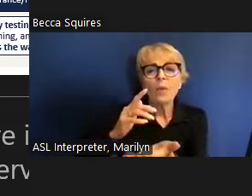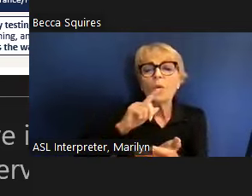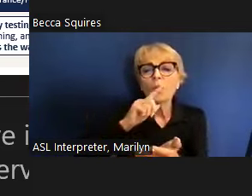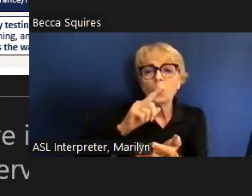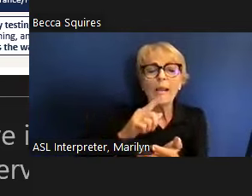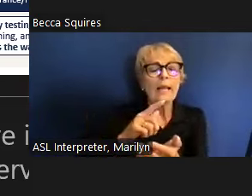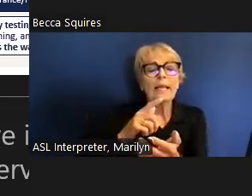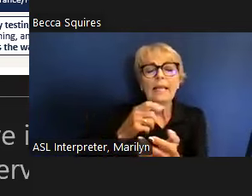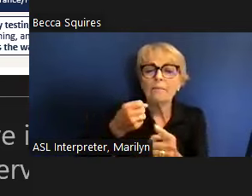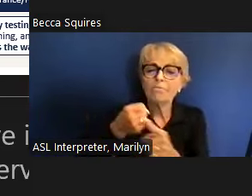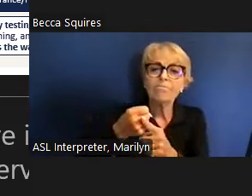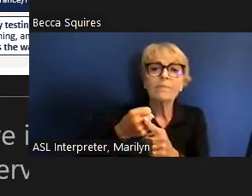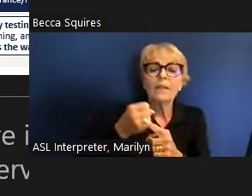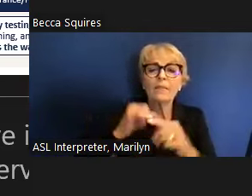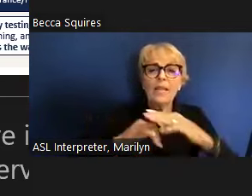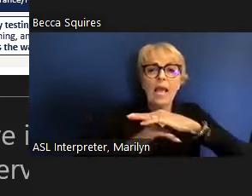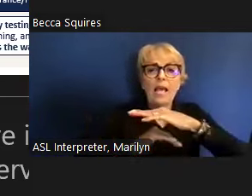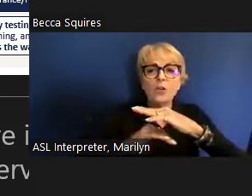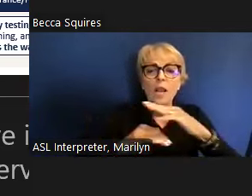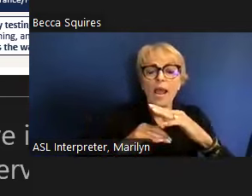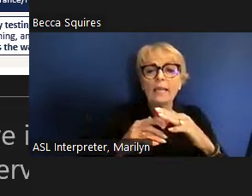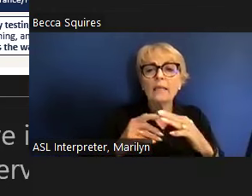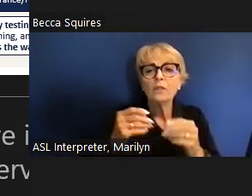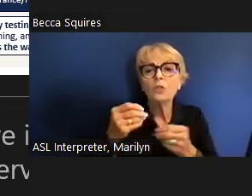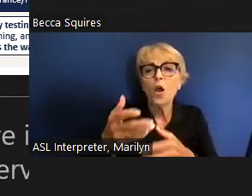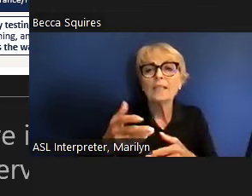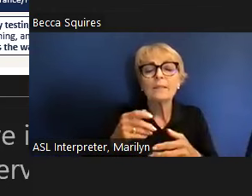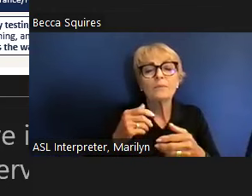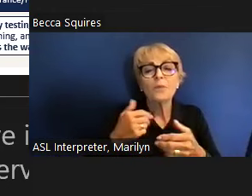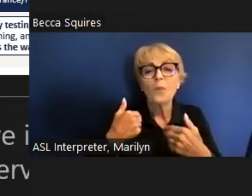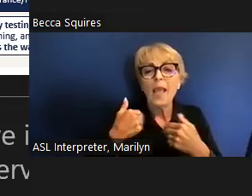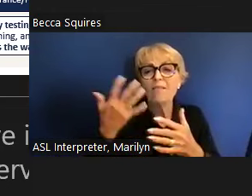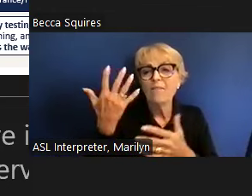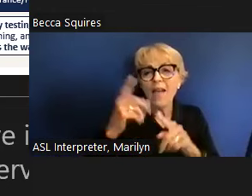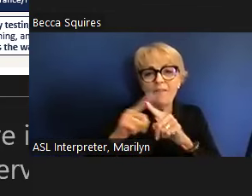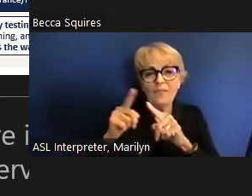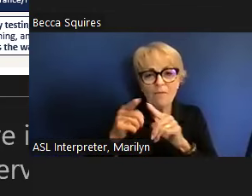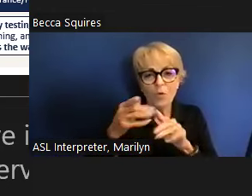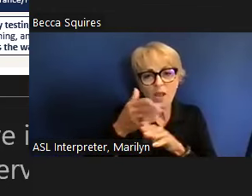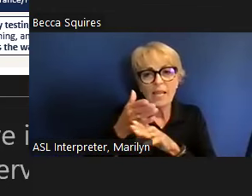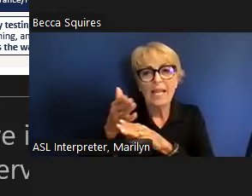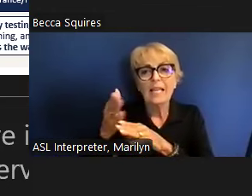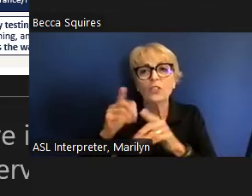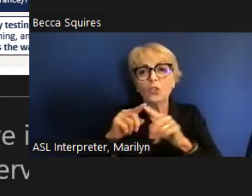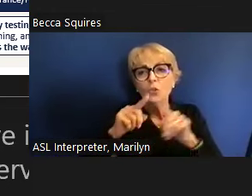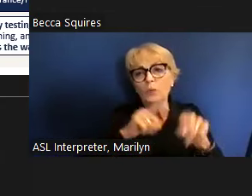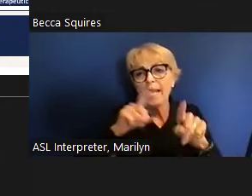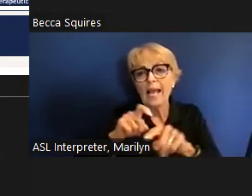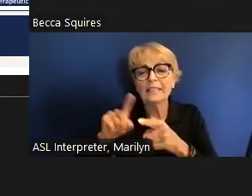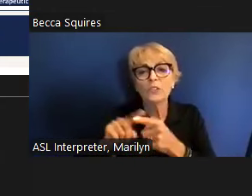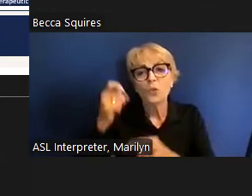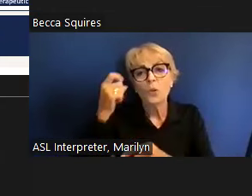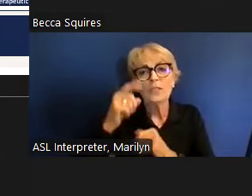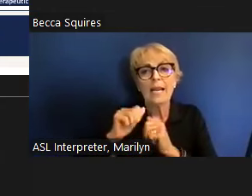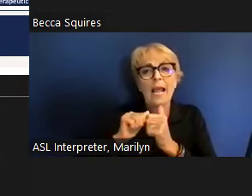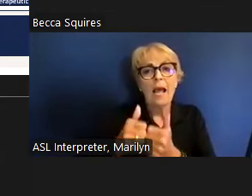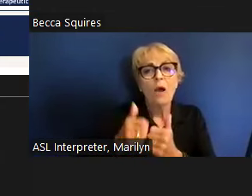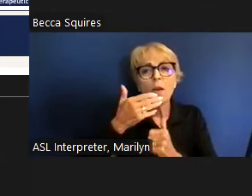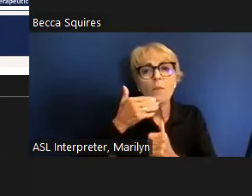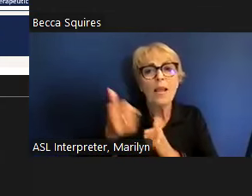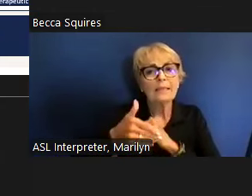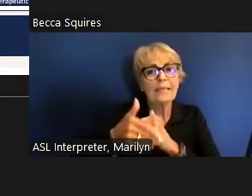cause. So we have 5 different platform trials that could test multiple things over time to understand how to best help people. And so